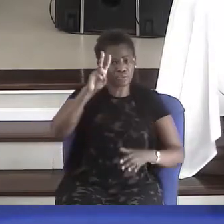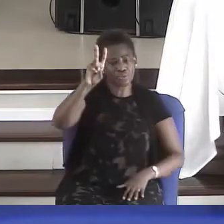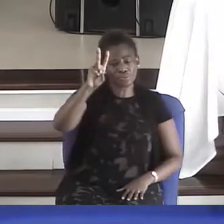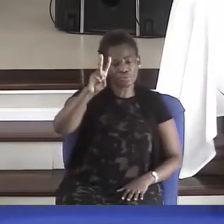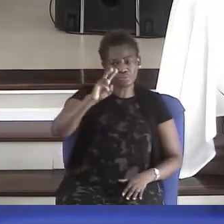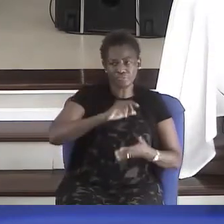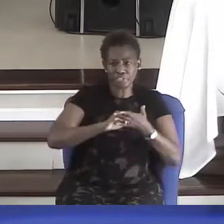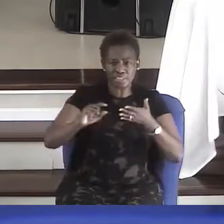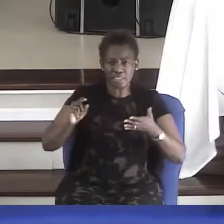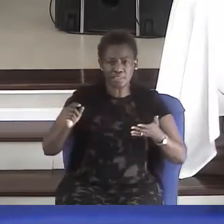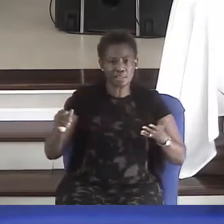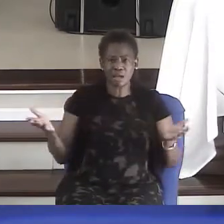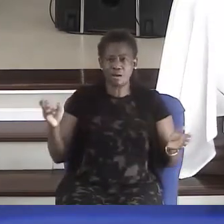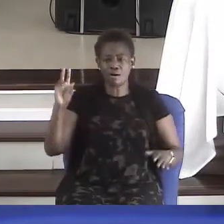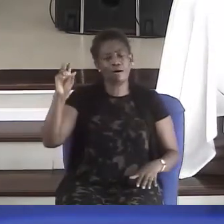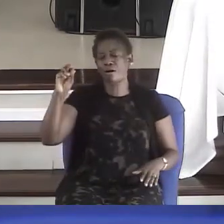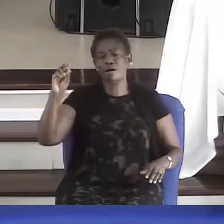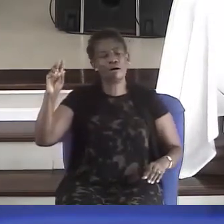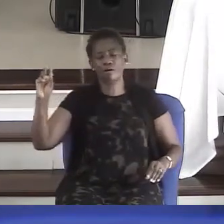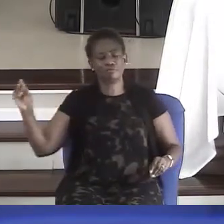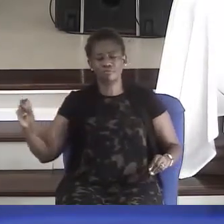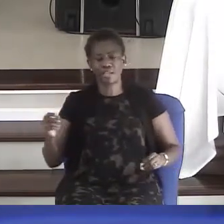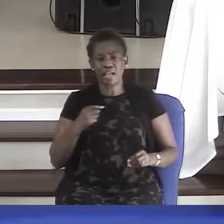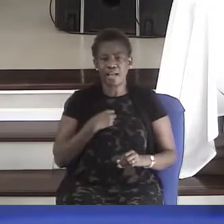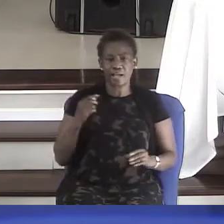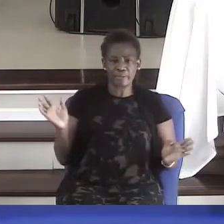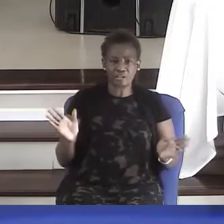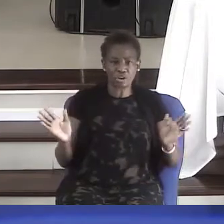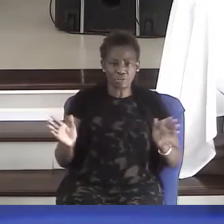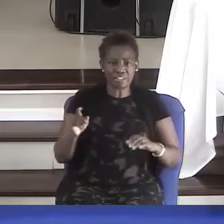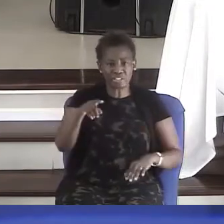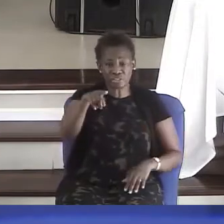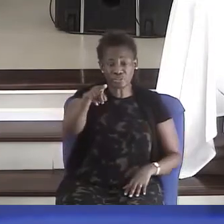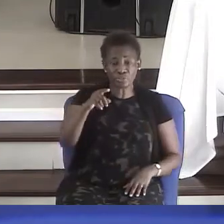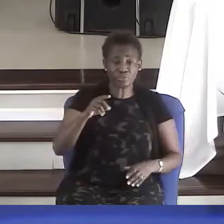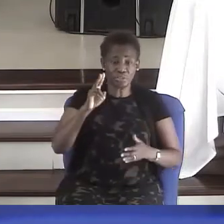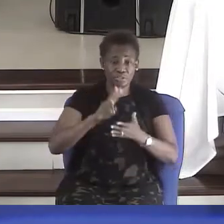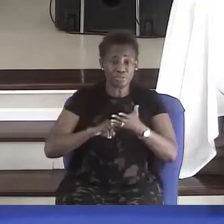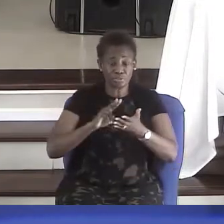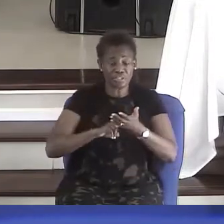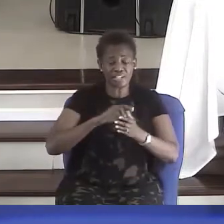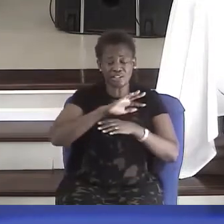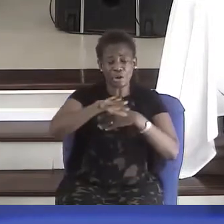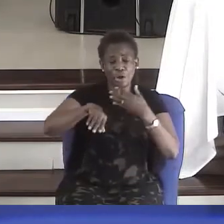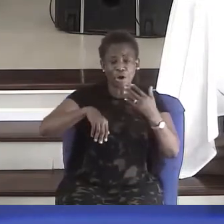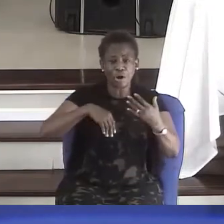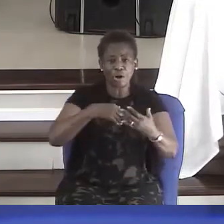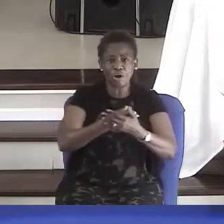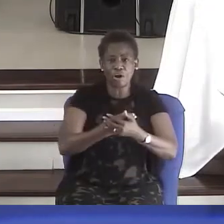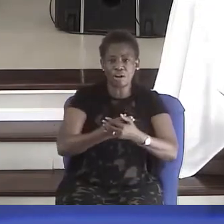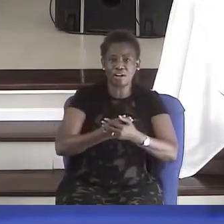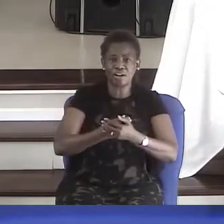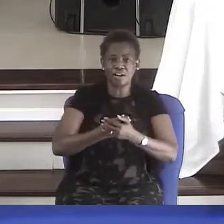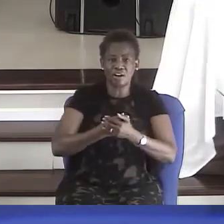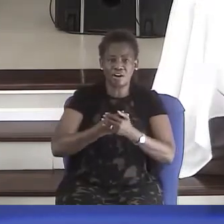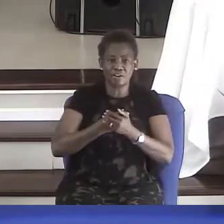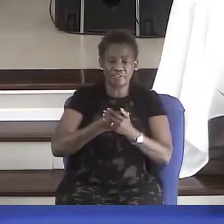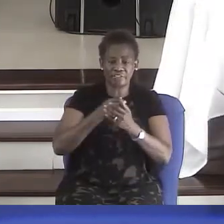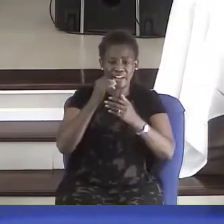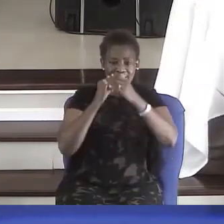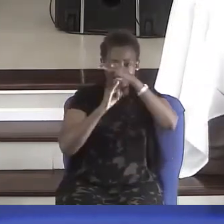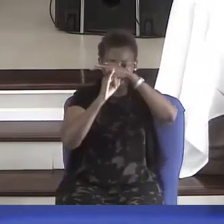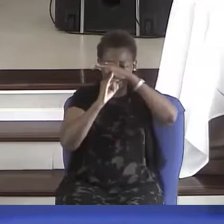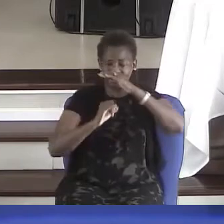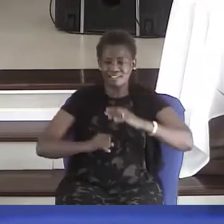60-odd chapters? Yeah? Don't fret at these long chapters. A chapter every day may keep